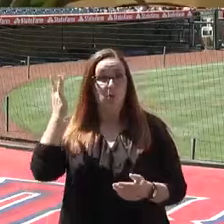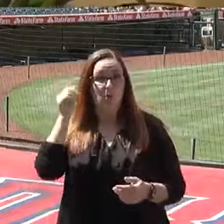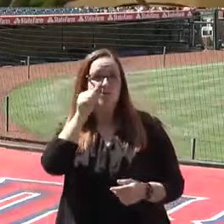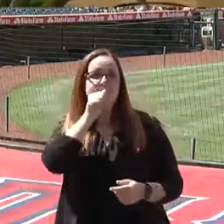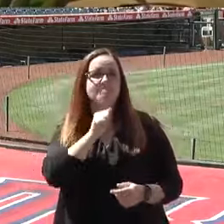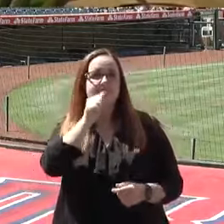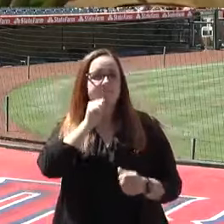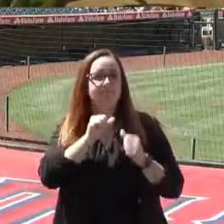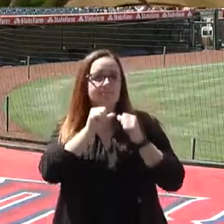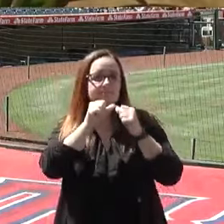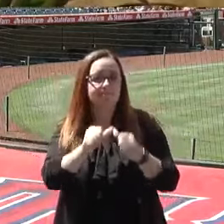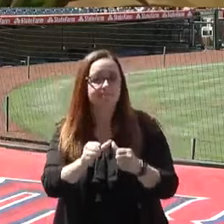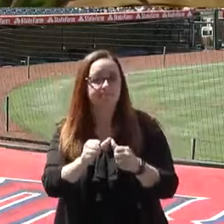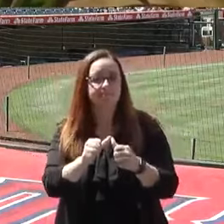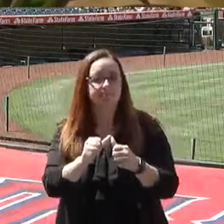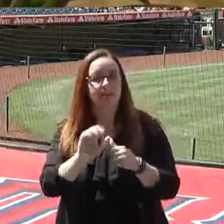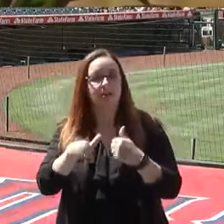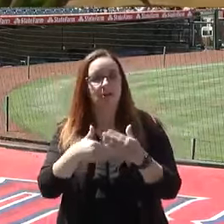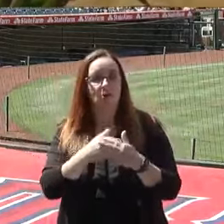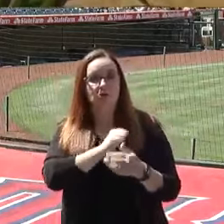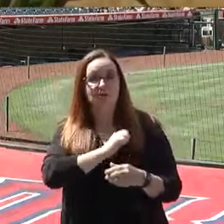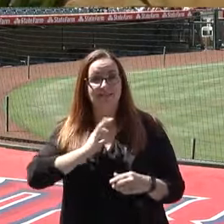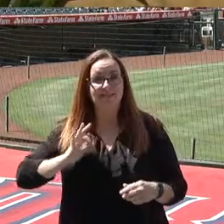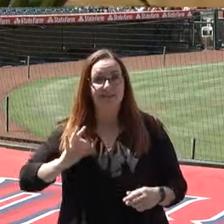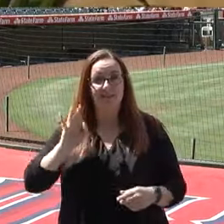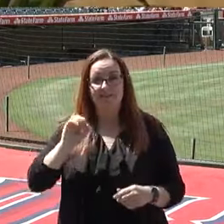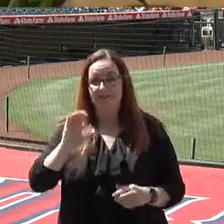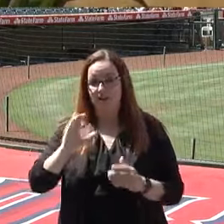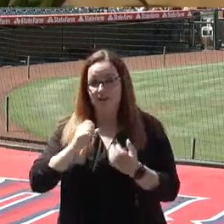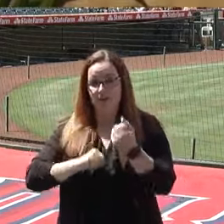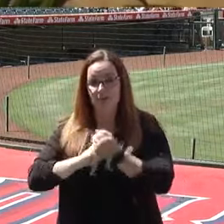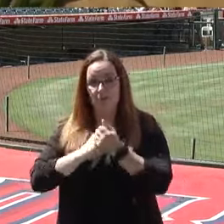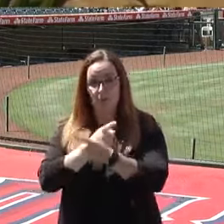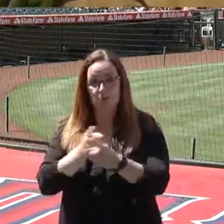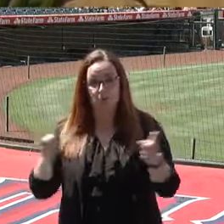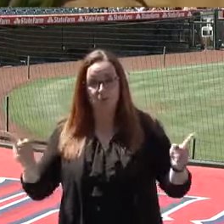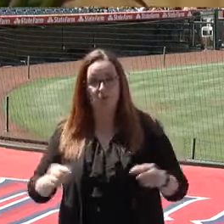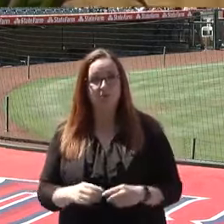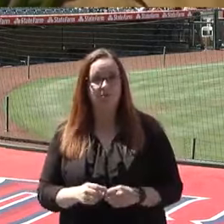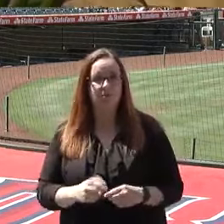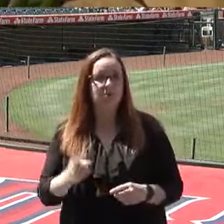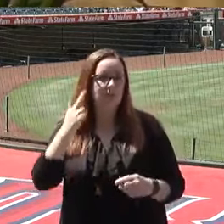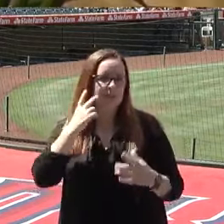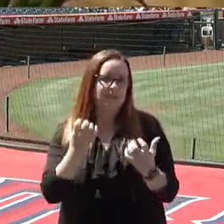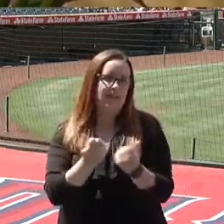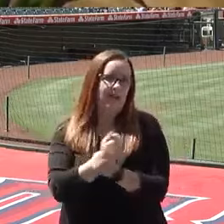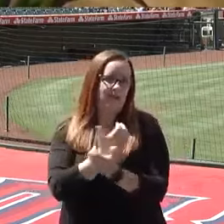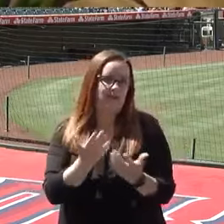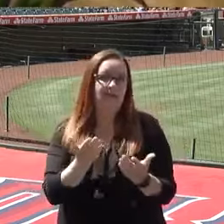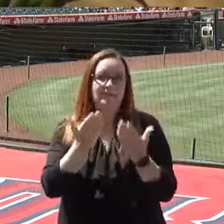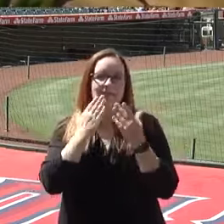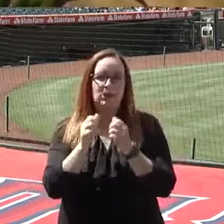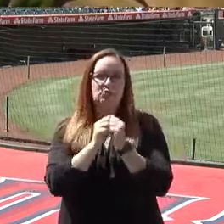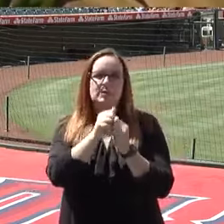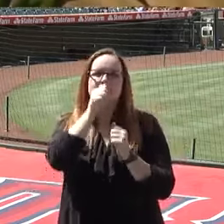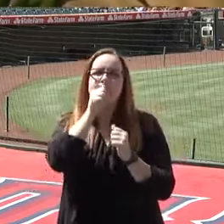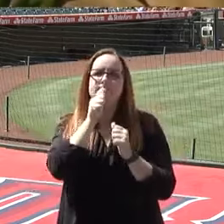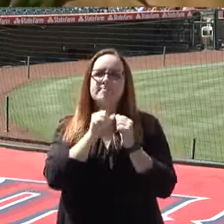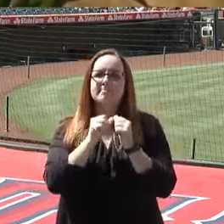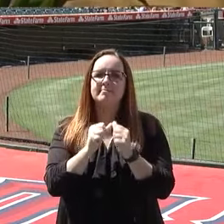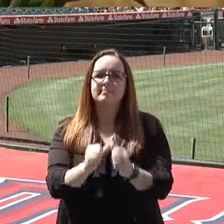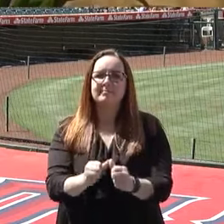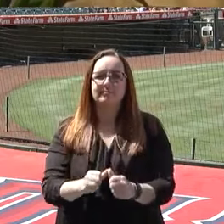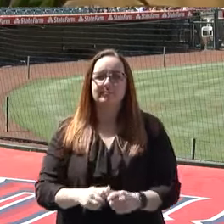and because of supportive faculty and staff. You've seen it all. Thanks for sticking it out together. I can